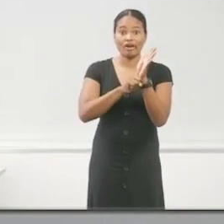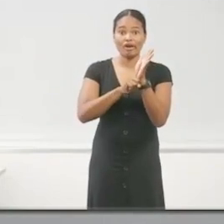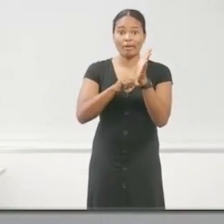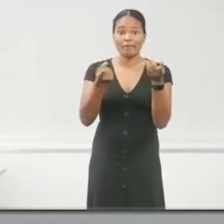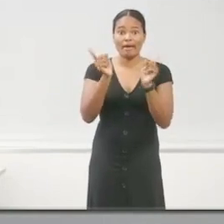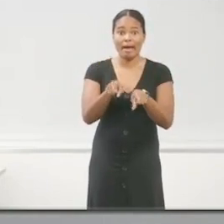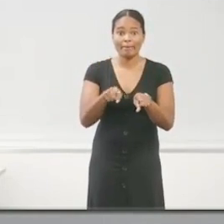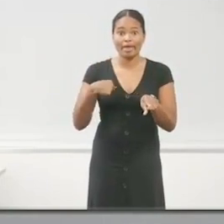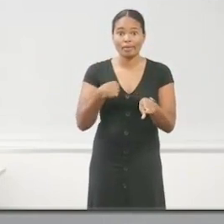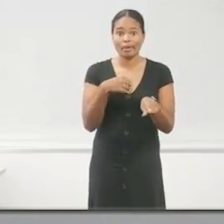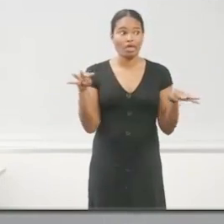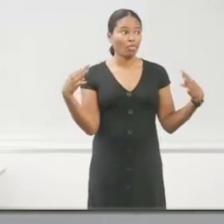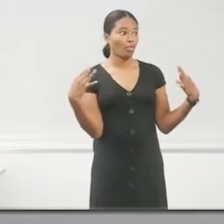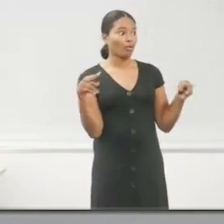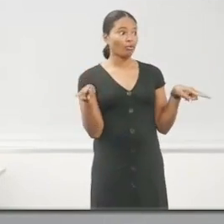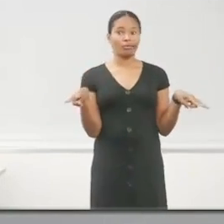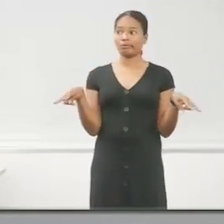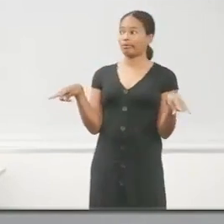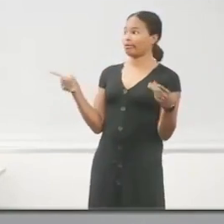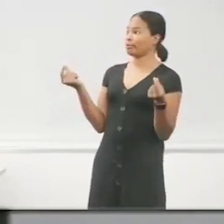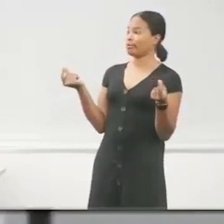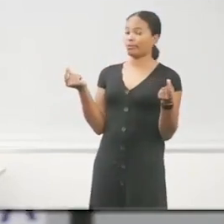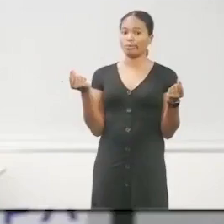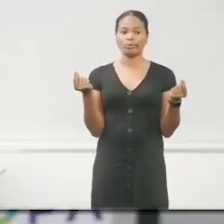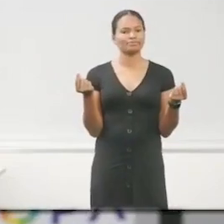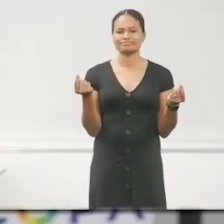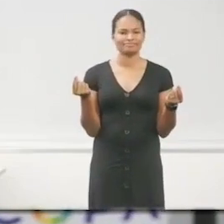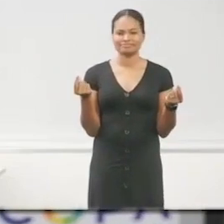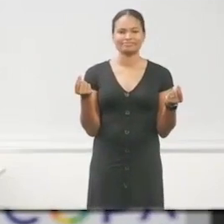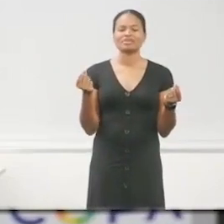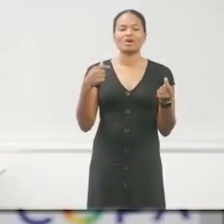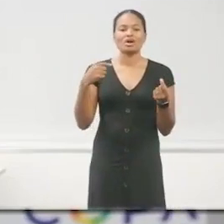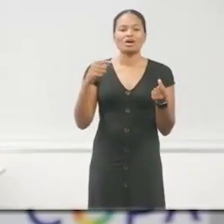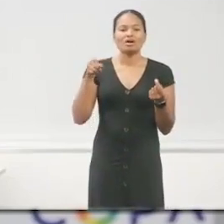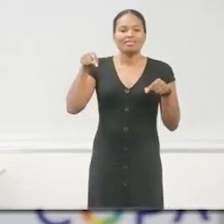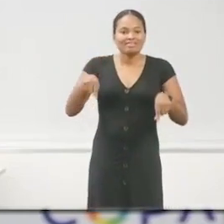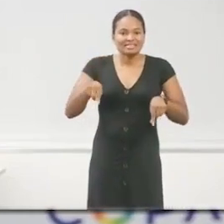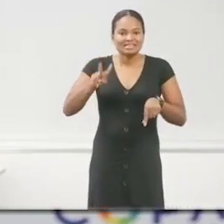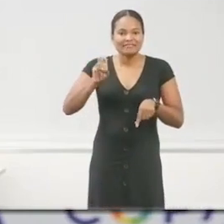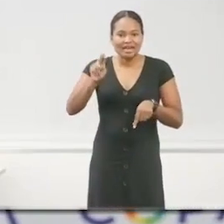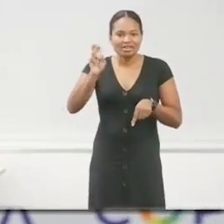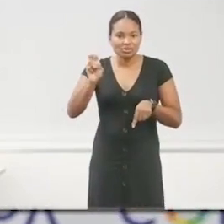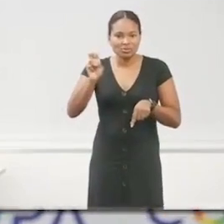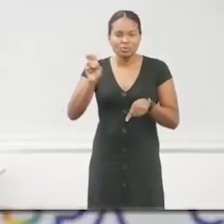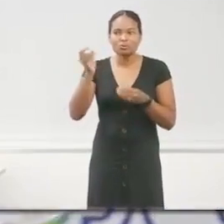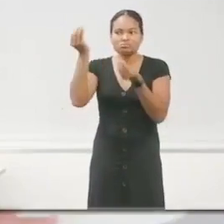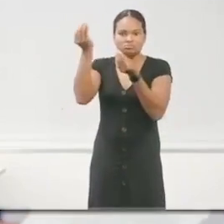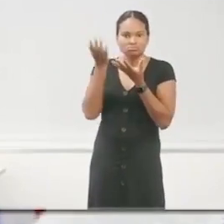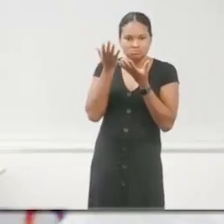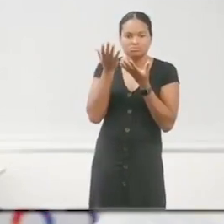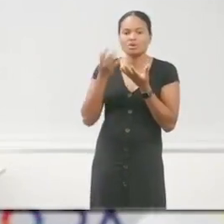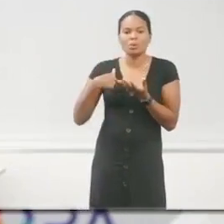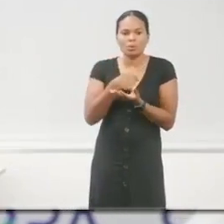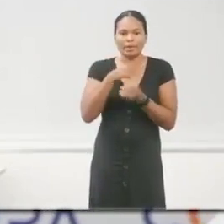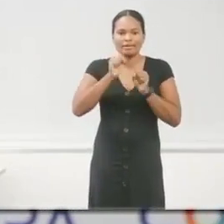and try to figure out what we should or shouldn't do, but we are instructed by the hosting venue that we will exit out of